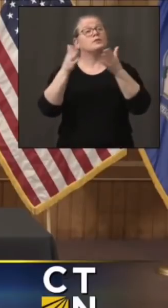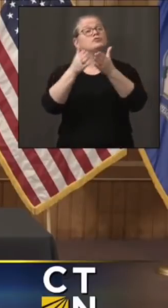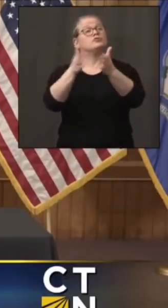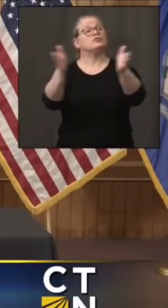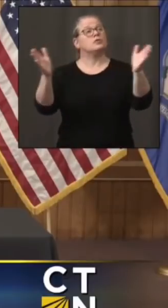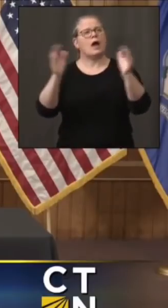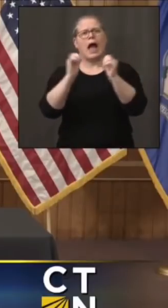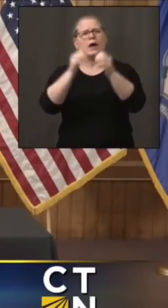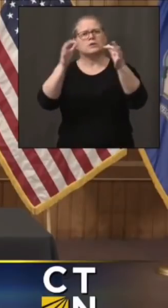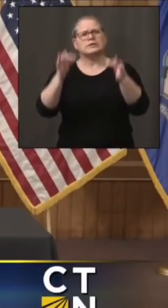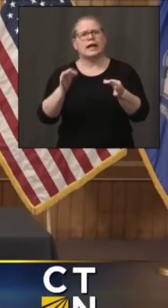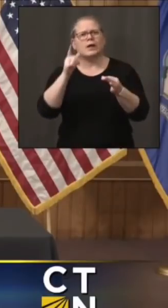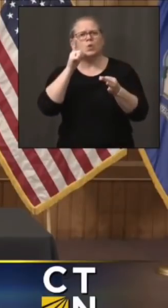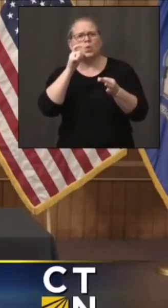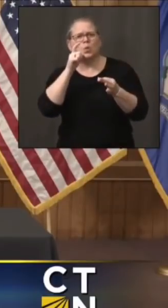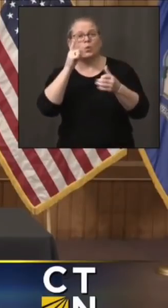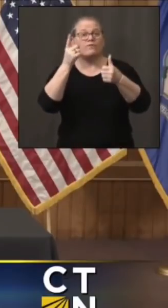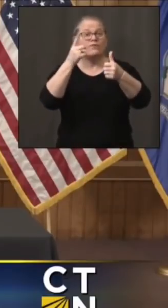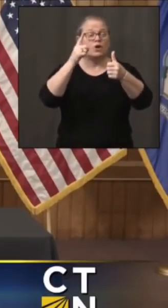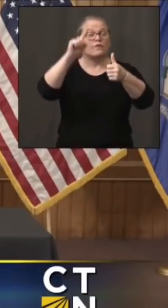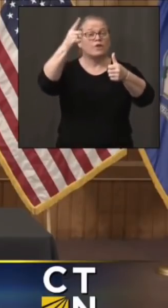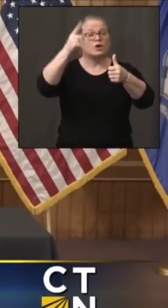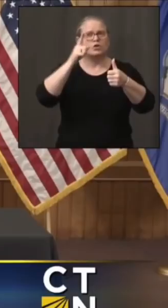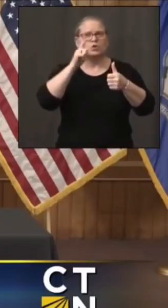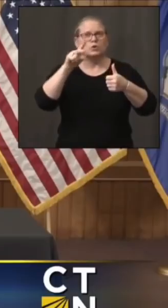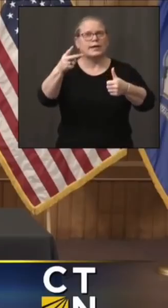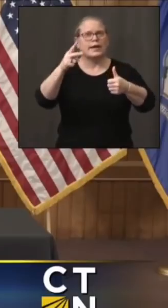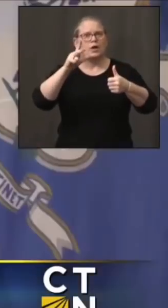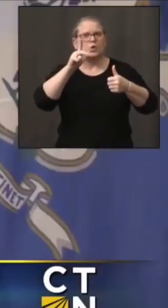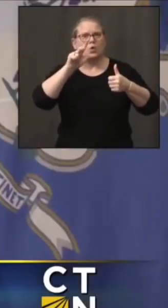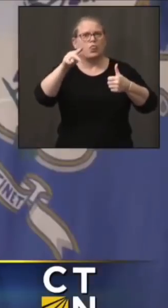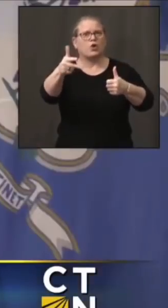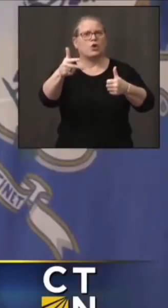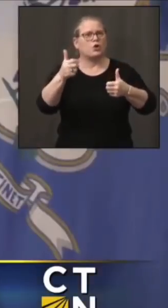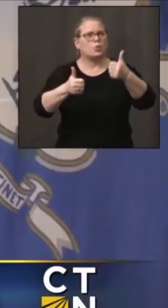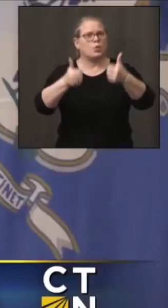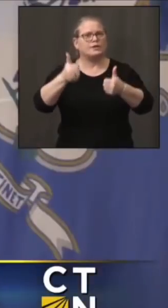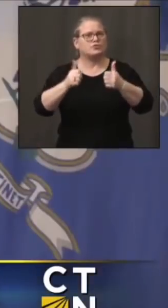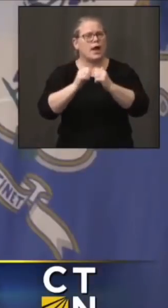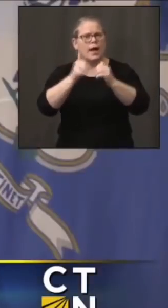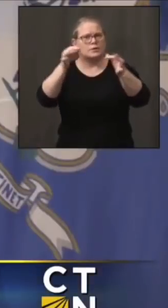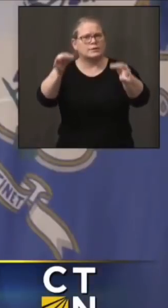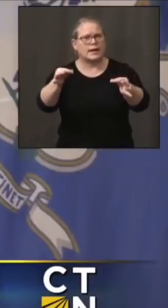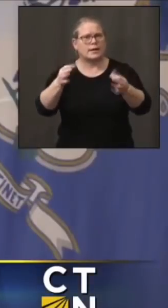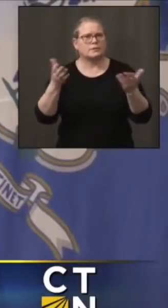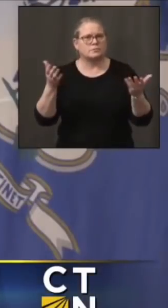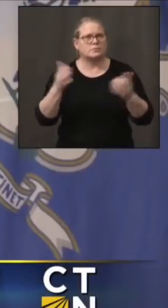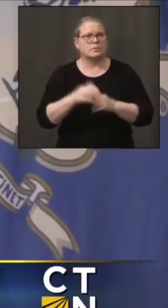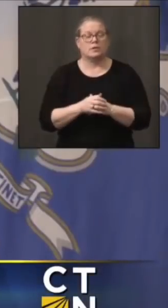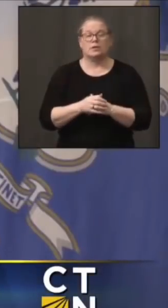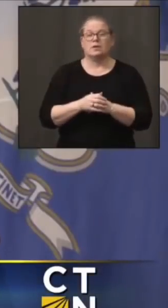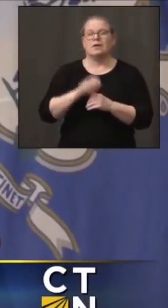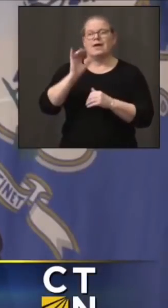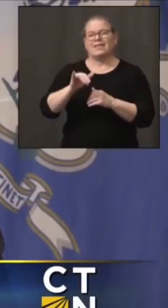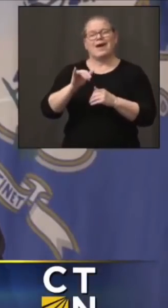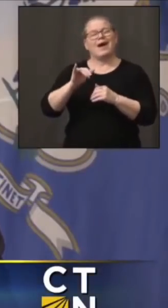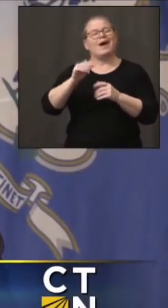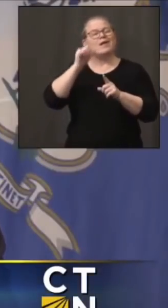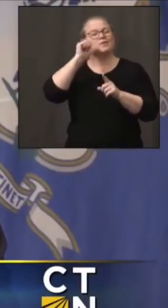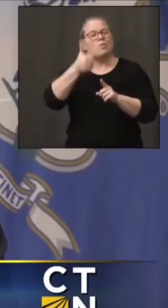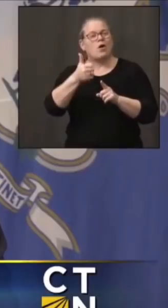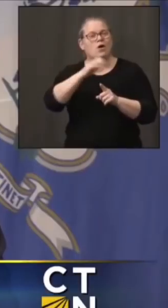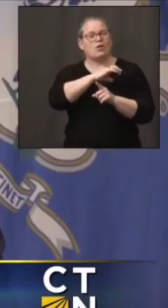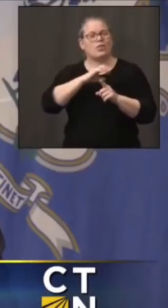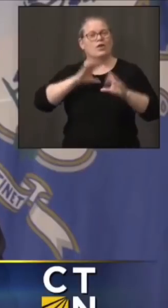is that something that's in development? That's in part what the allocation committee is meeting on tomorrow. That's in part why we listen